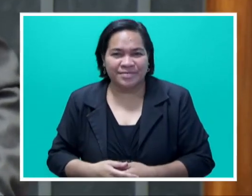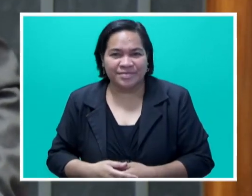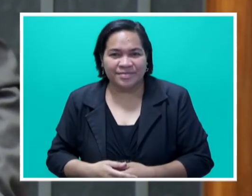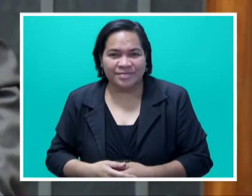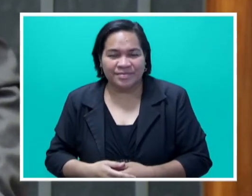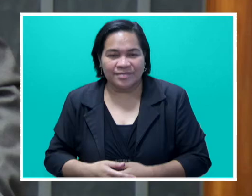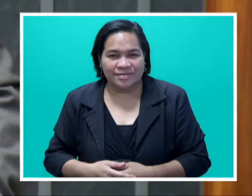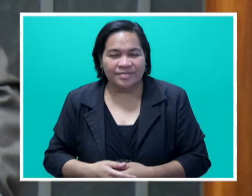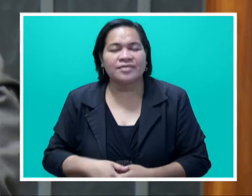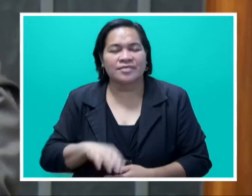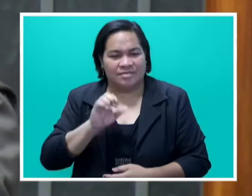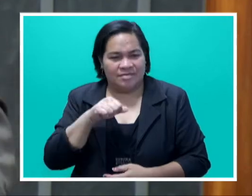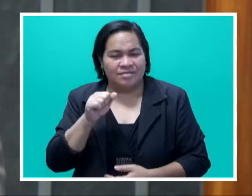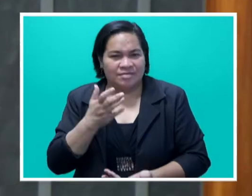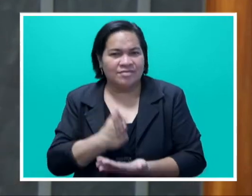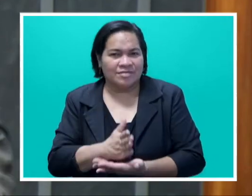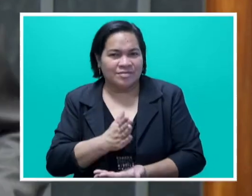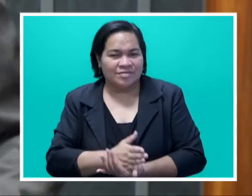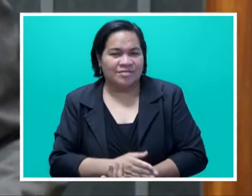Please, fix your house.